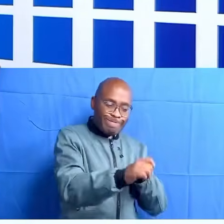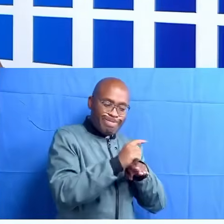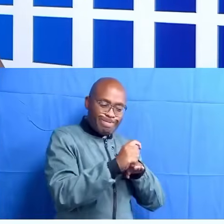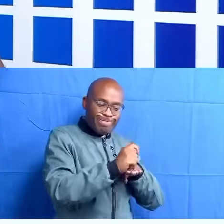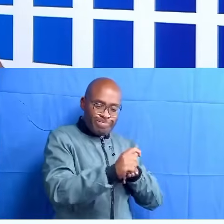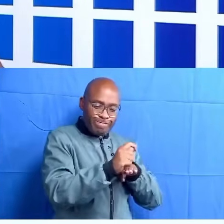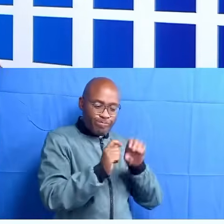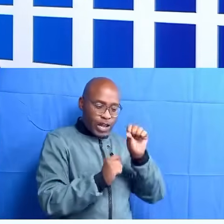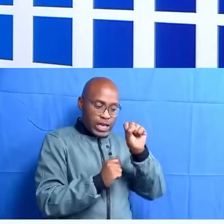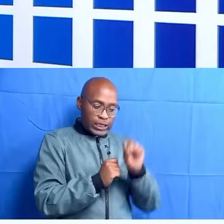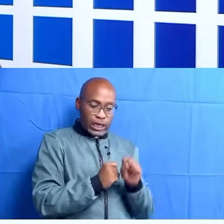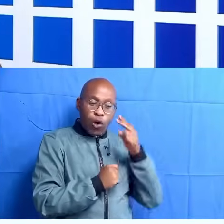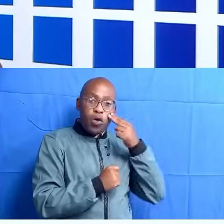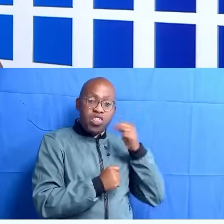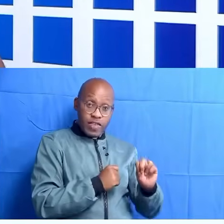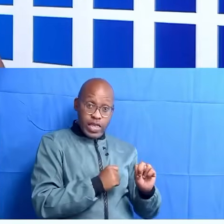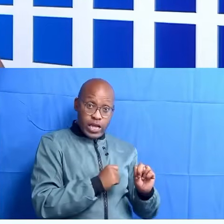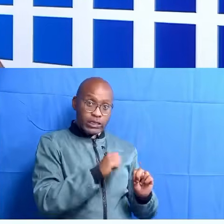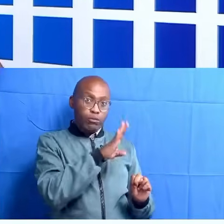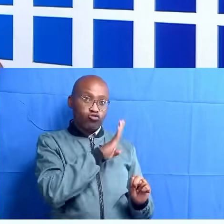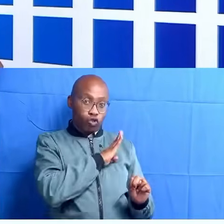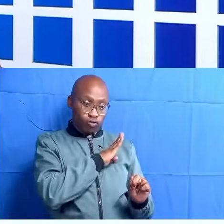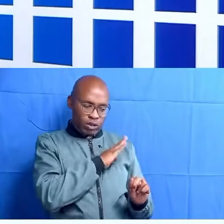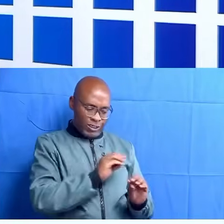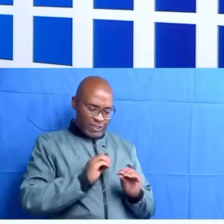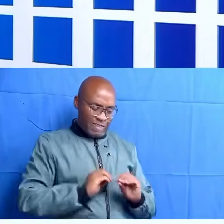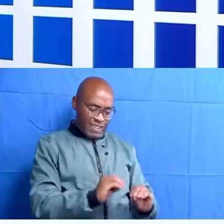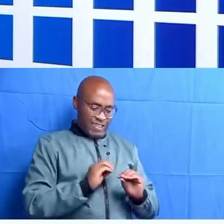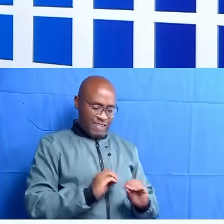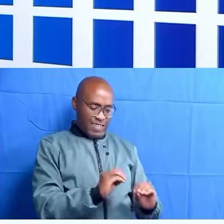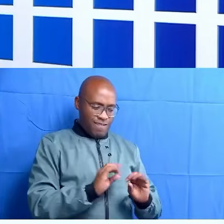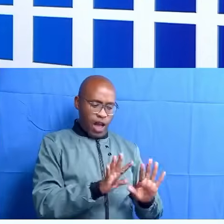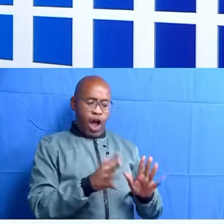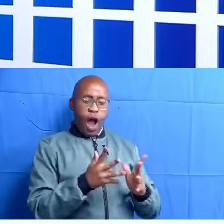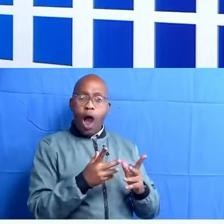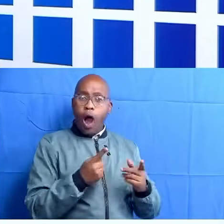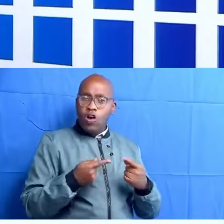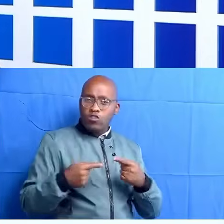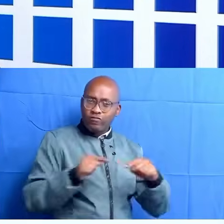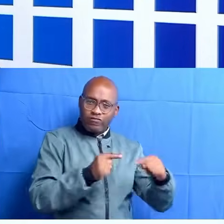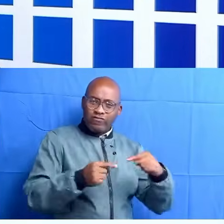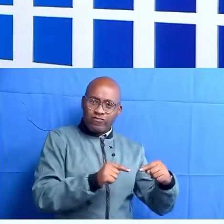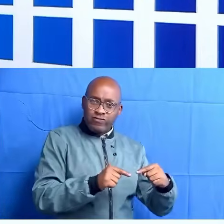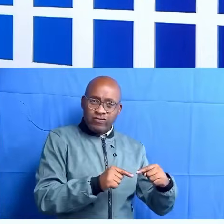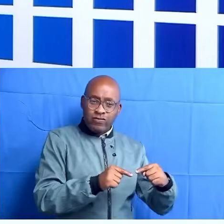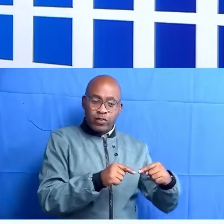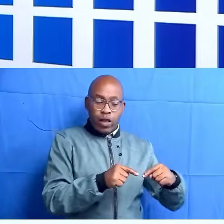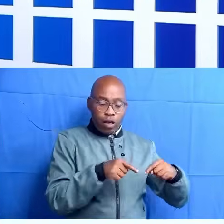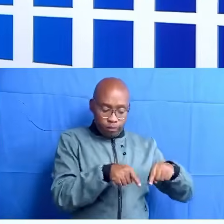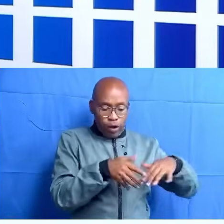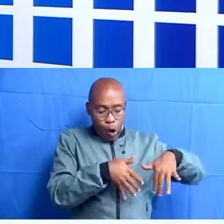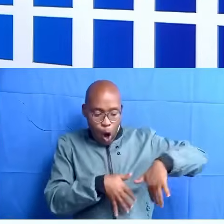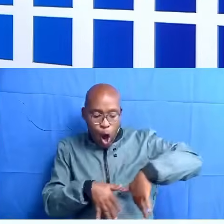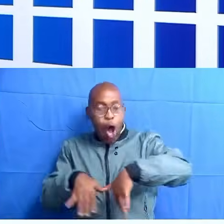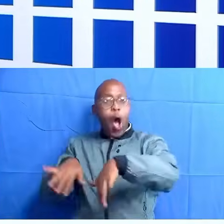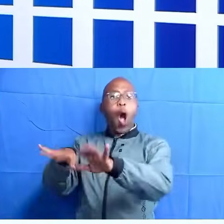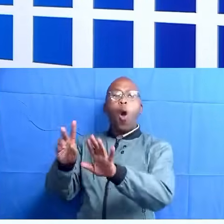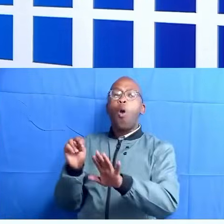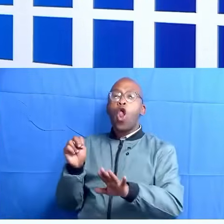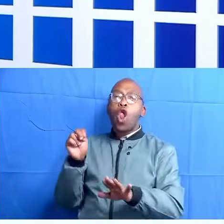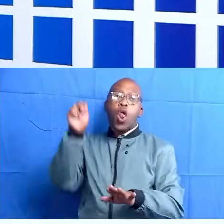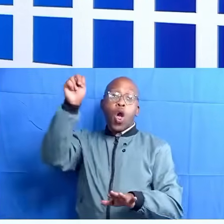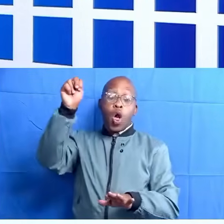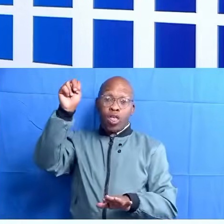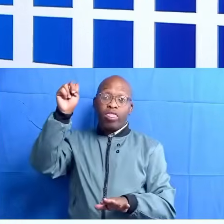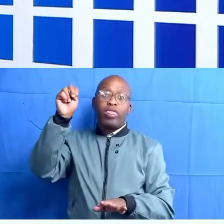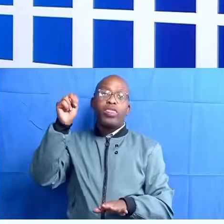combat and prevent the spread of communism in Vietnam. But that also failed because eventually